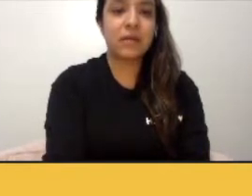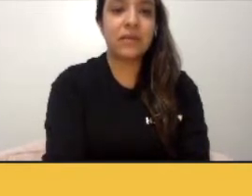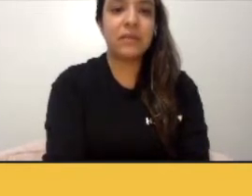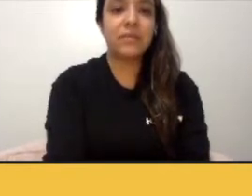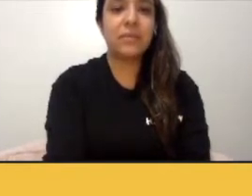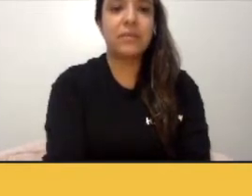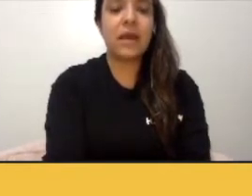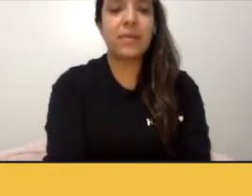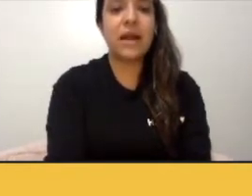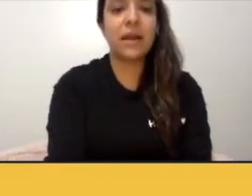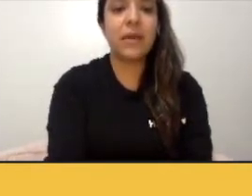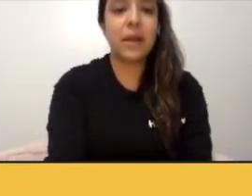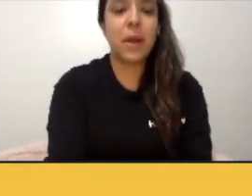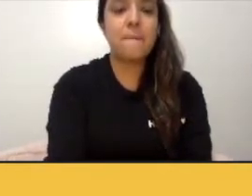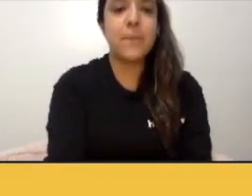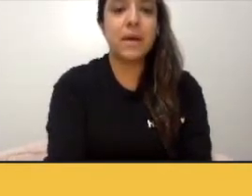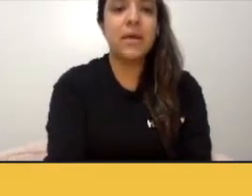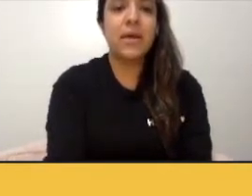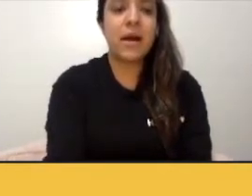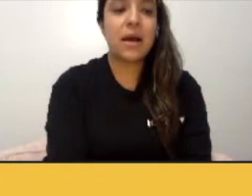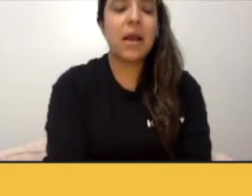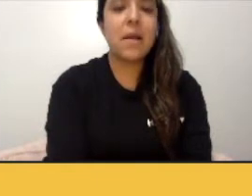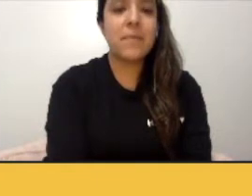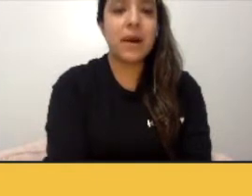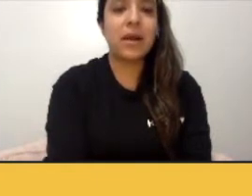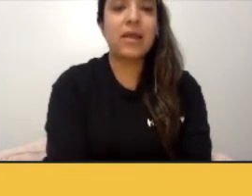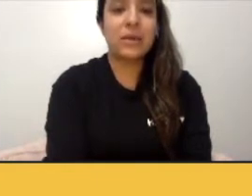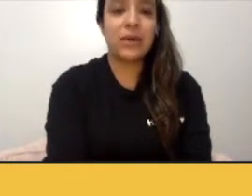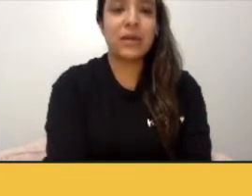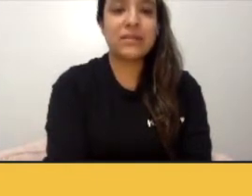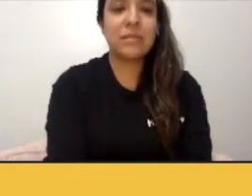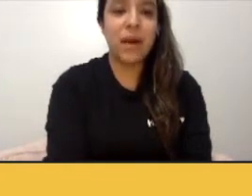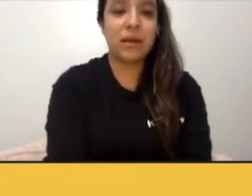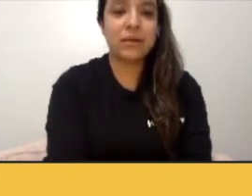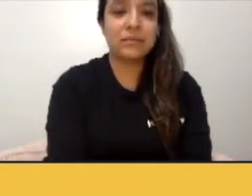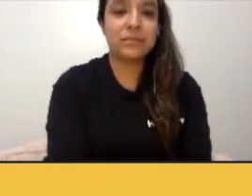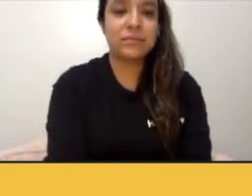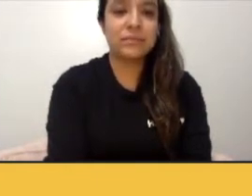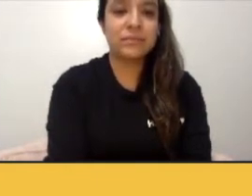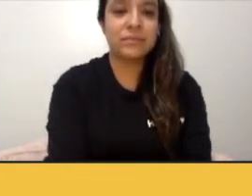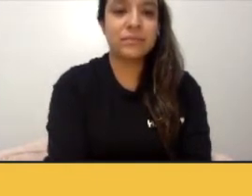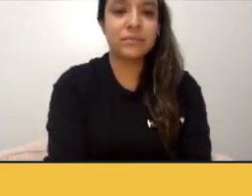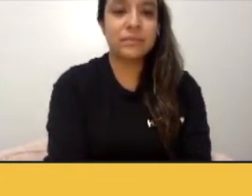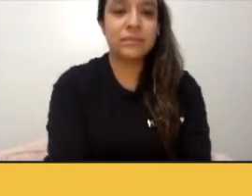Always box it. Tap it out, get ready, go. B, unk, bunk. The word is bunk.